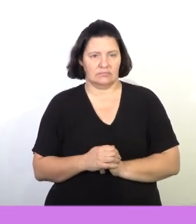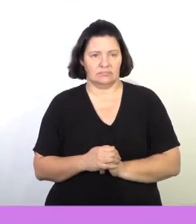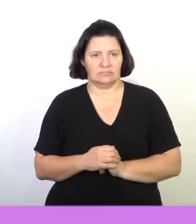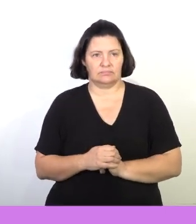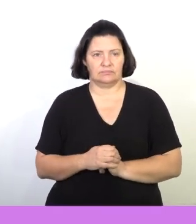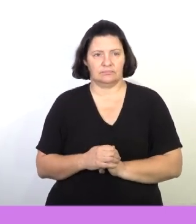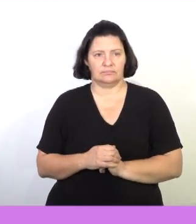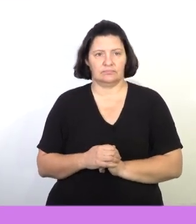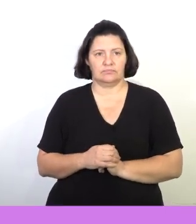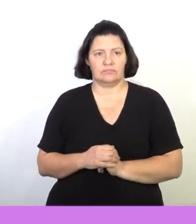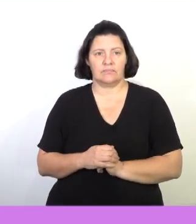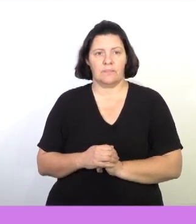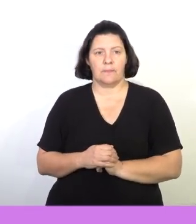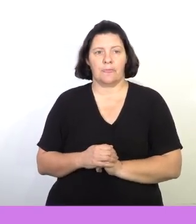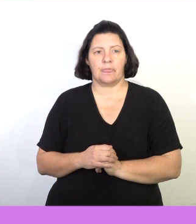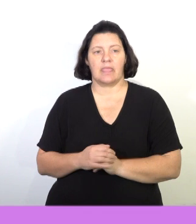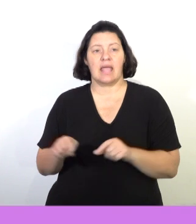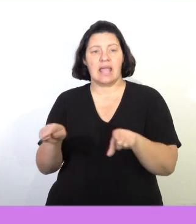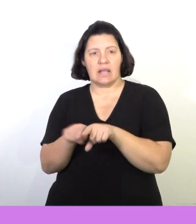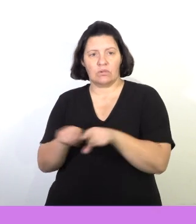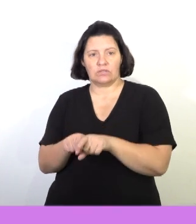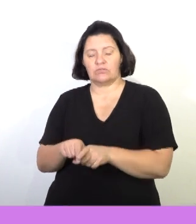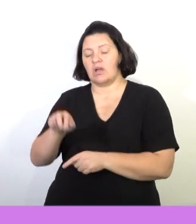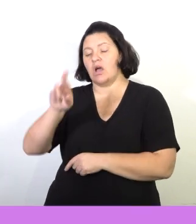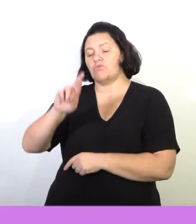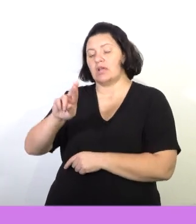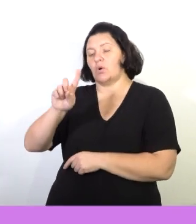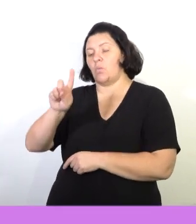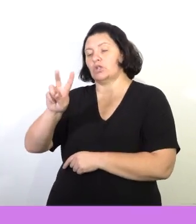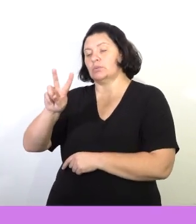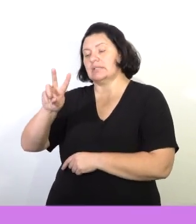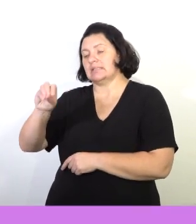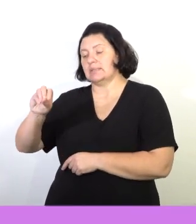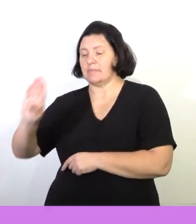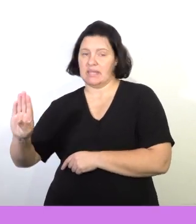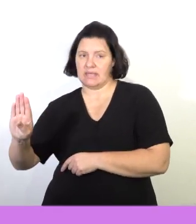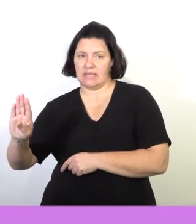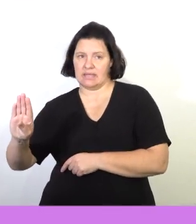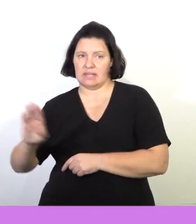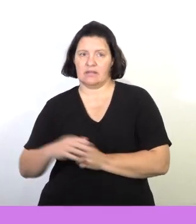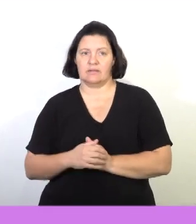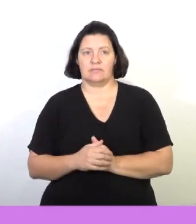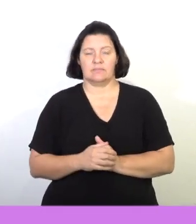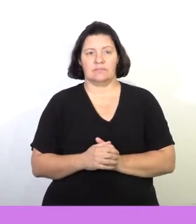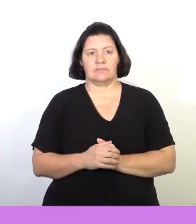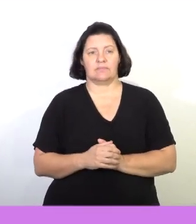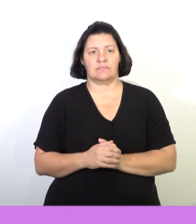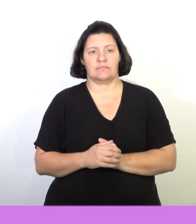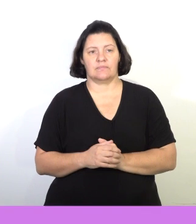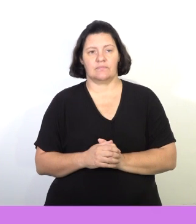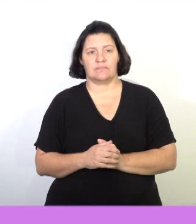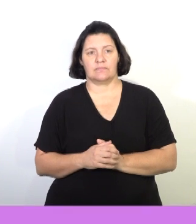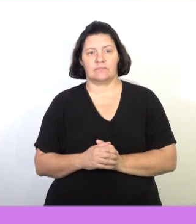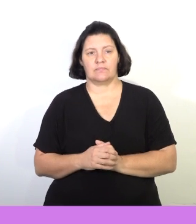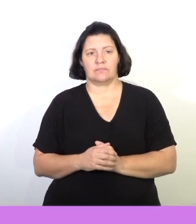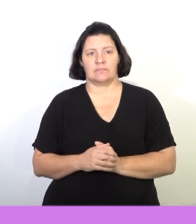So it will be 980 minus 500, which is equals to these two are going to be multiplied. They will give us